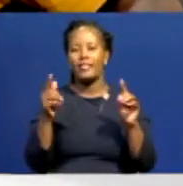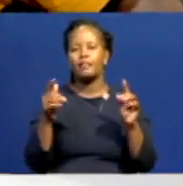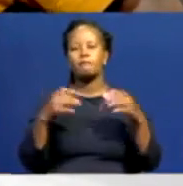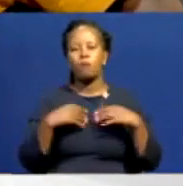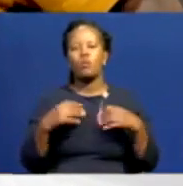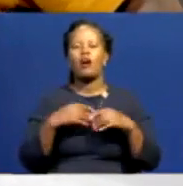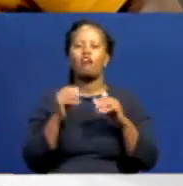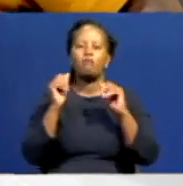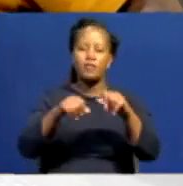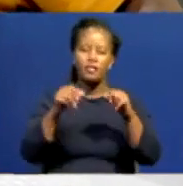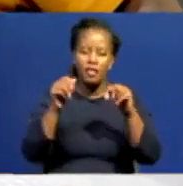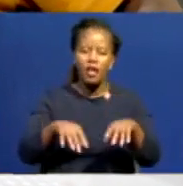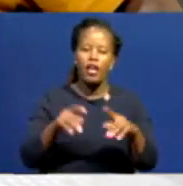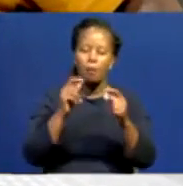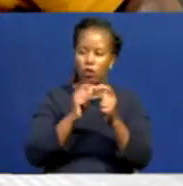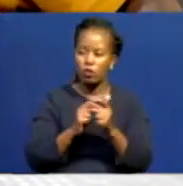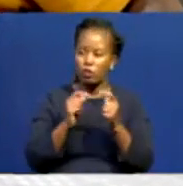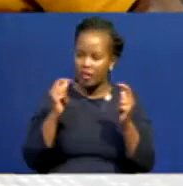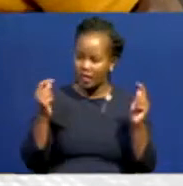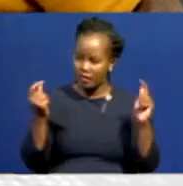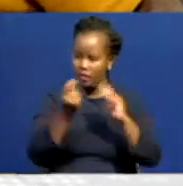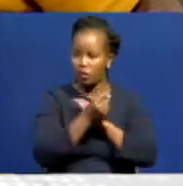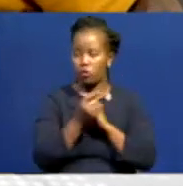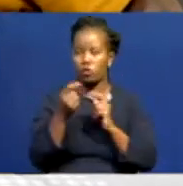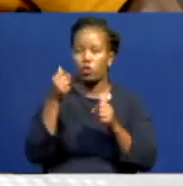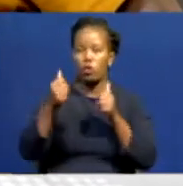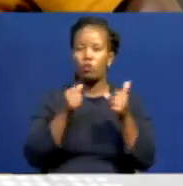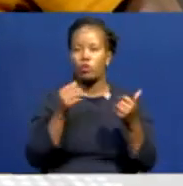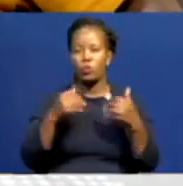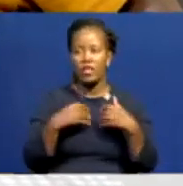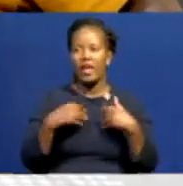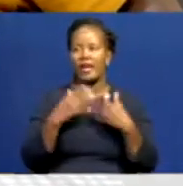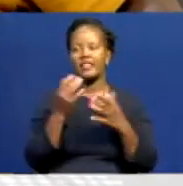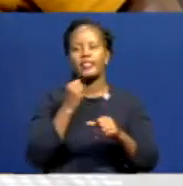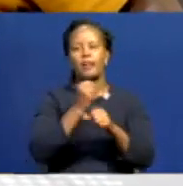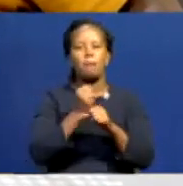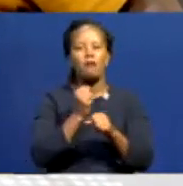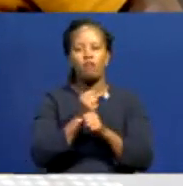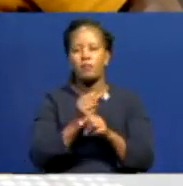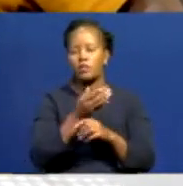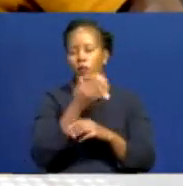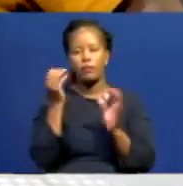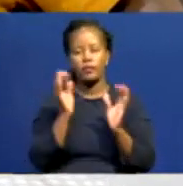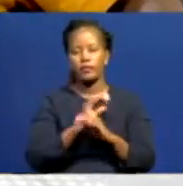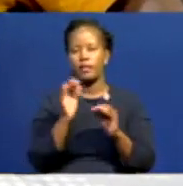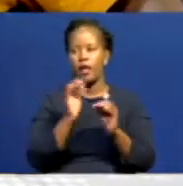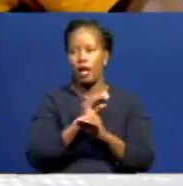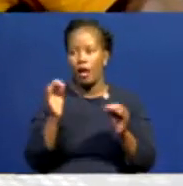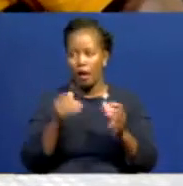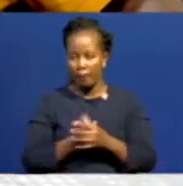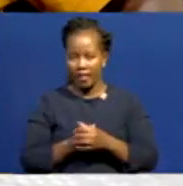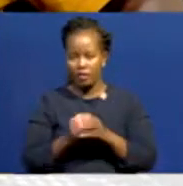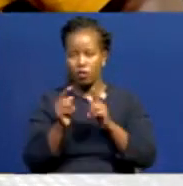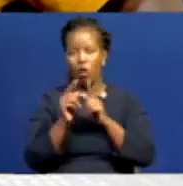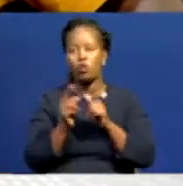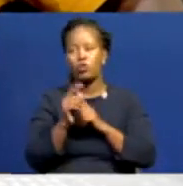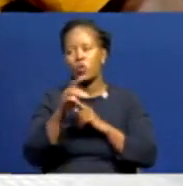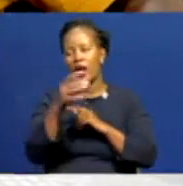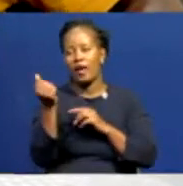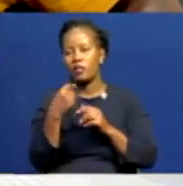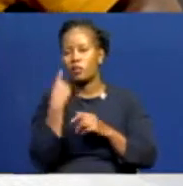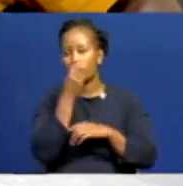managed to transition a squad that was underperforming into this title. Yeah. And continent conquering. Mm-hmm.